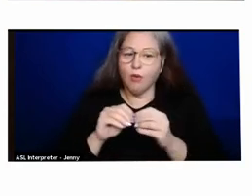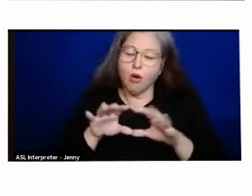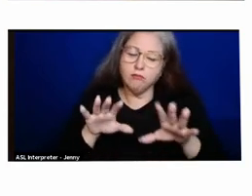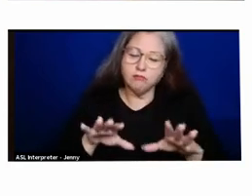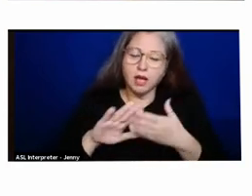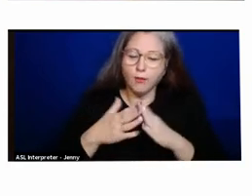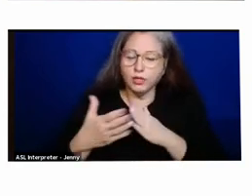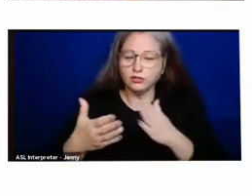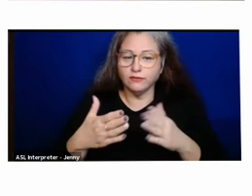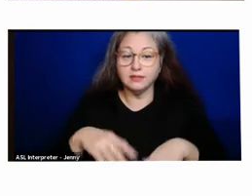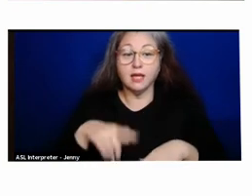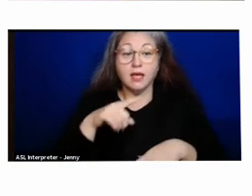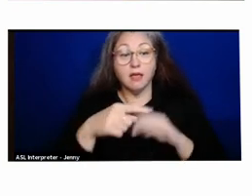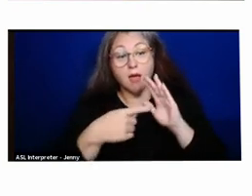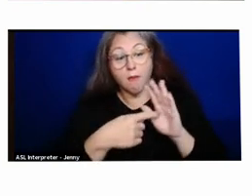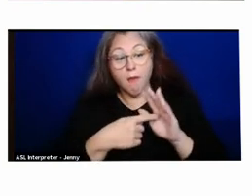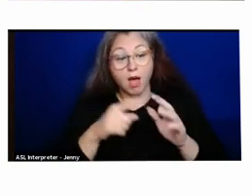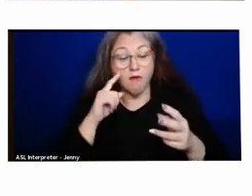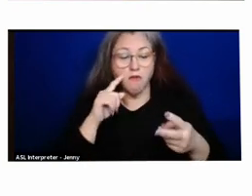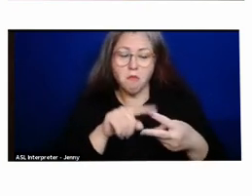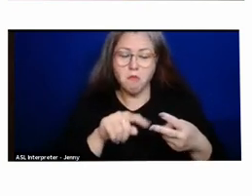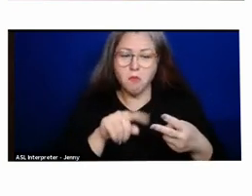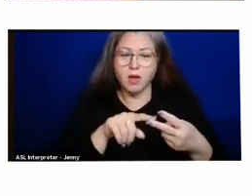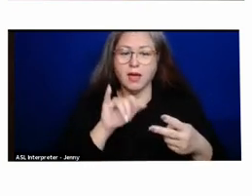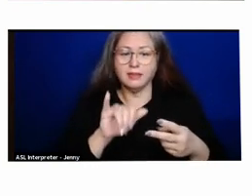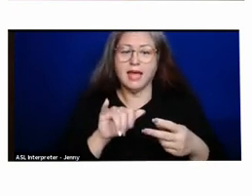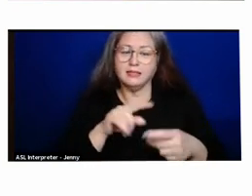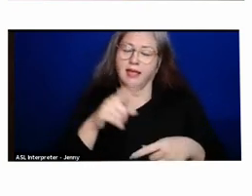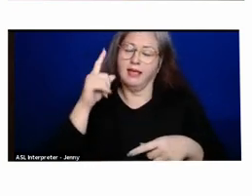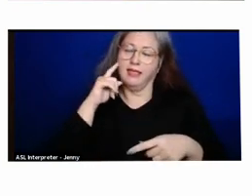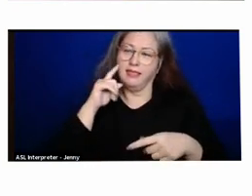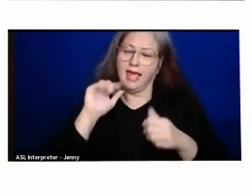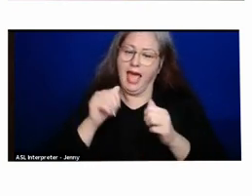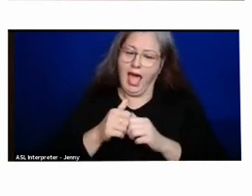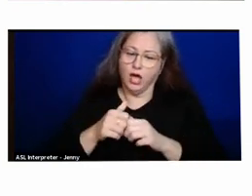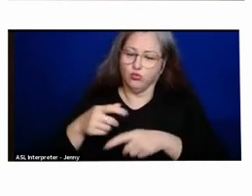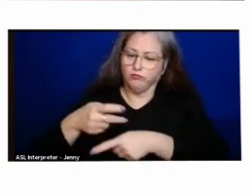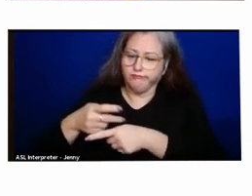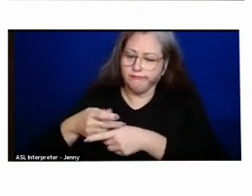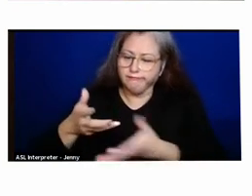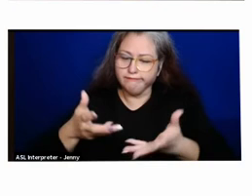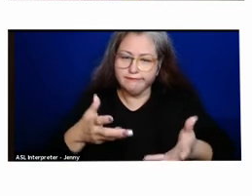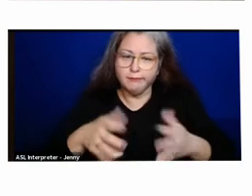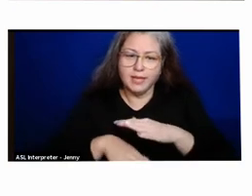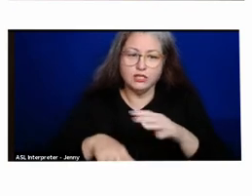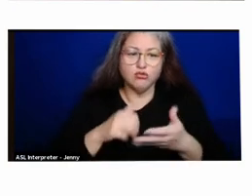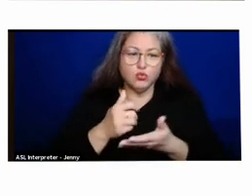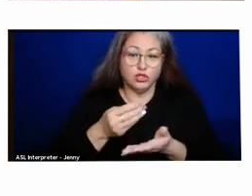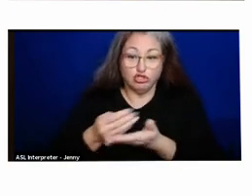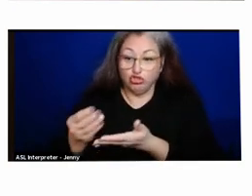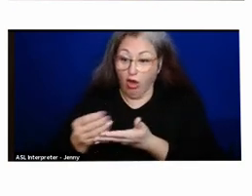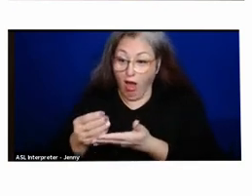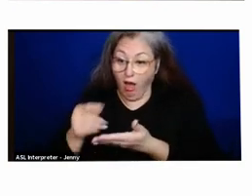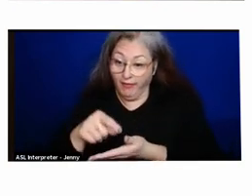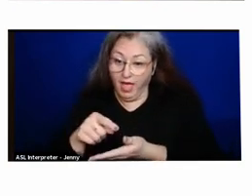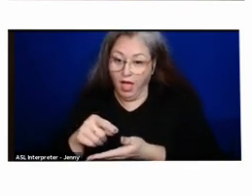mottos of charities like Goodwill and Salvation Army speak to the bootstrap mentality of the United States. Shop Goodwill and help people earn